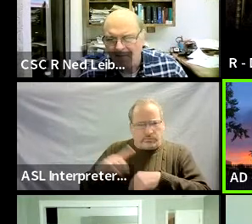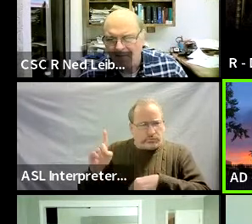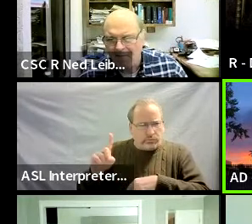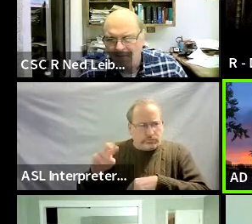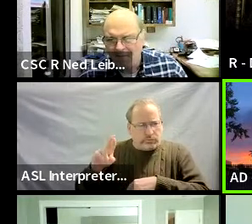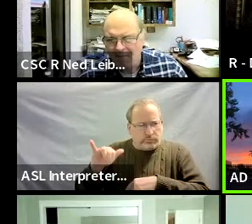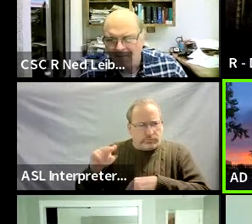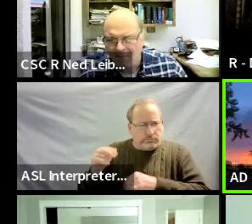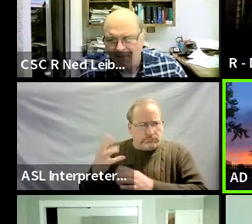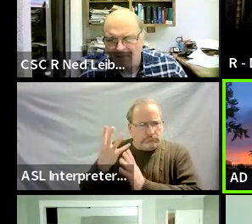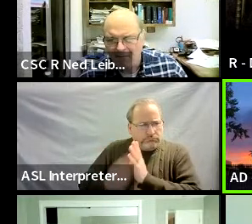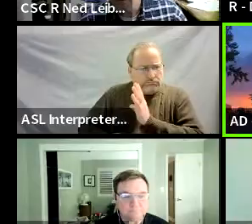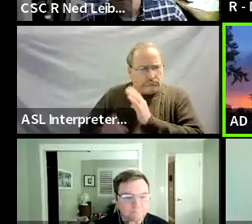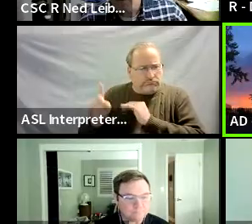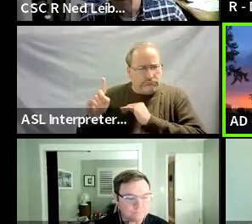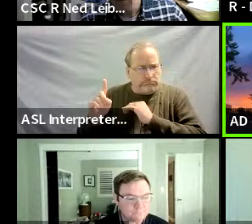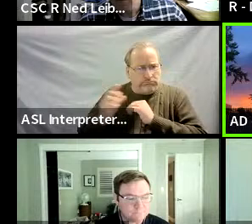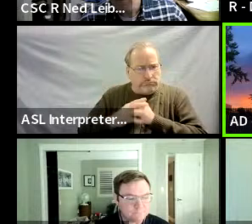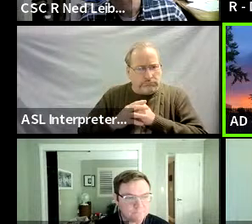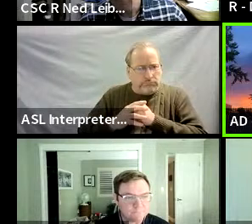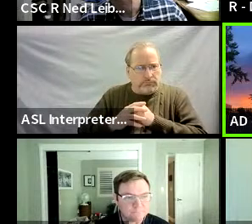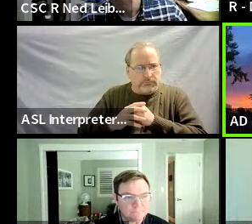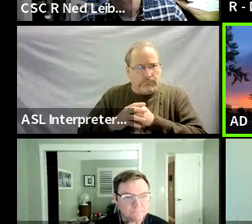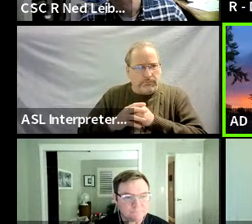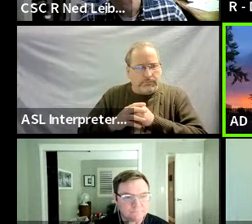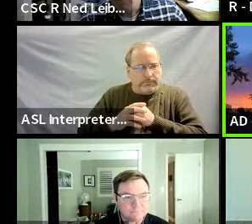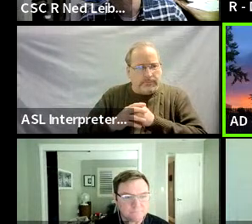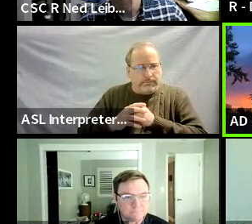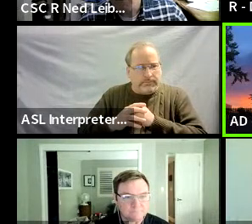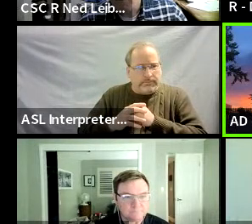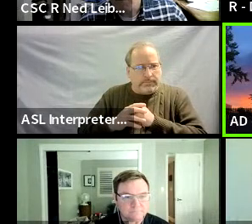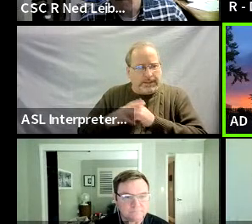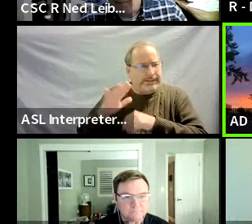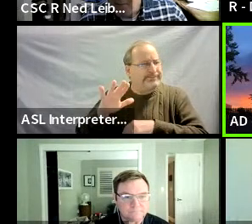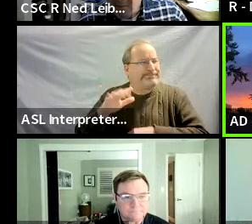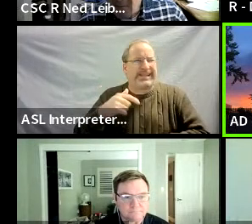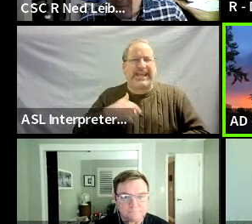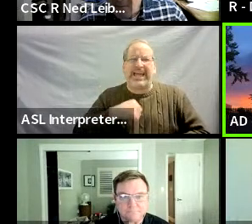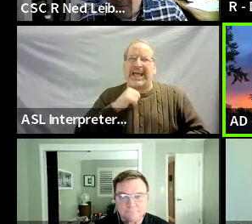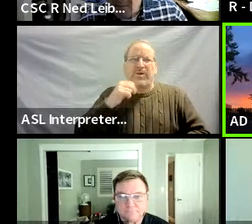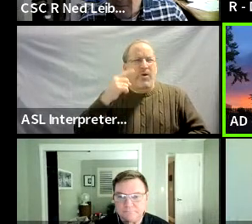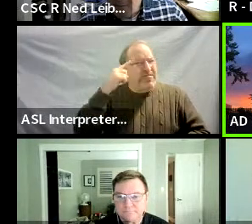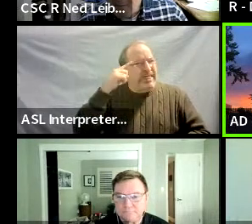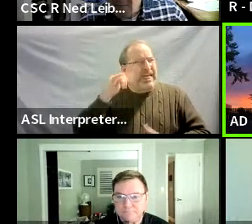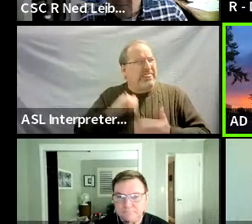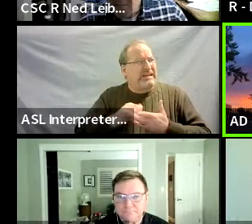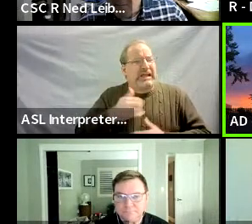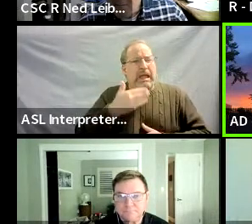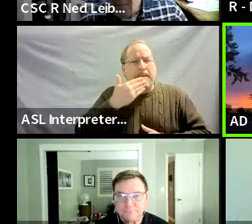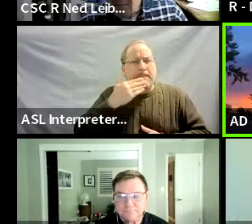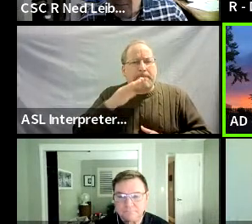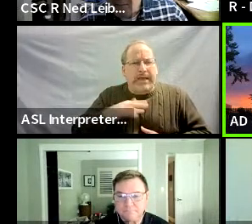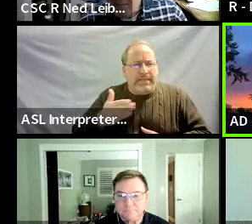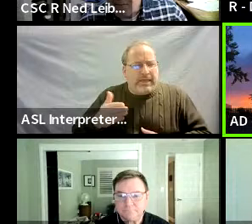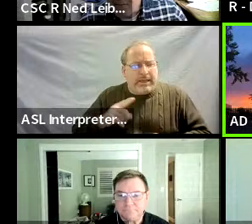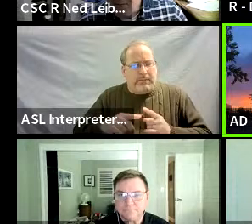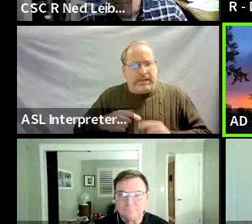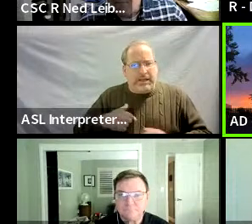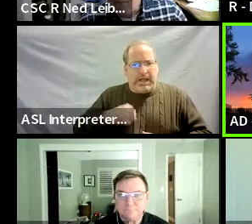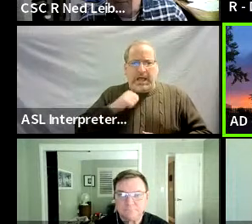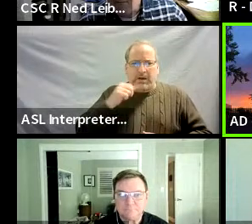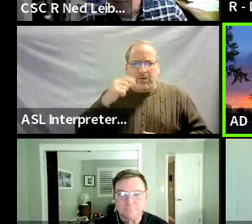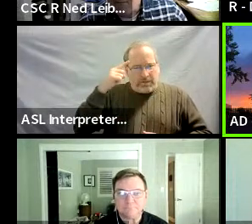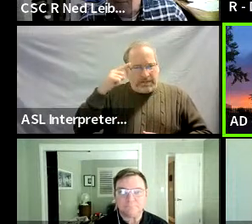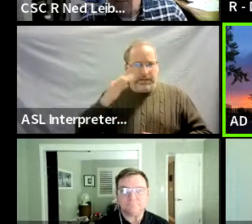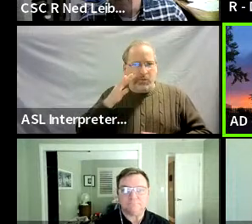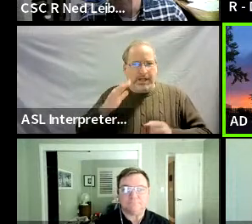He's not there. I don't think that's necessarily a bad thing. I certainly don't think that gets us to